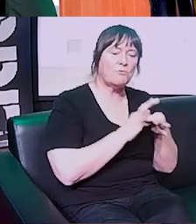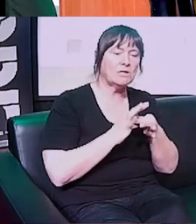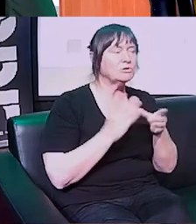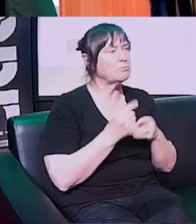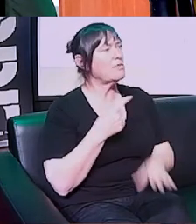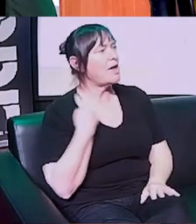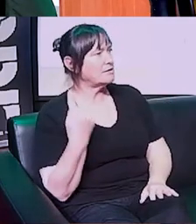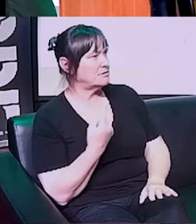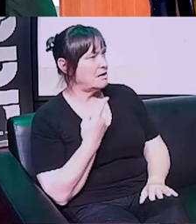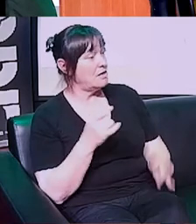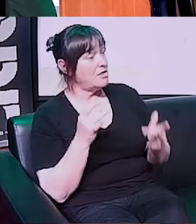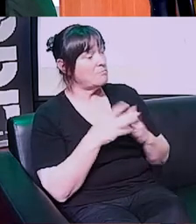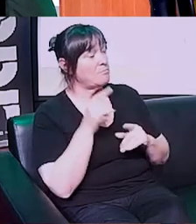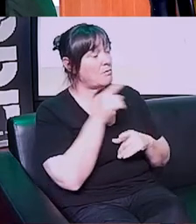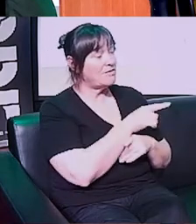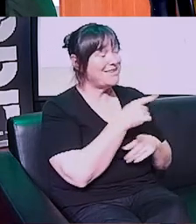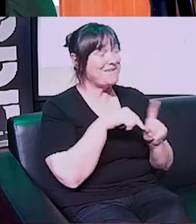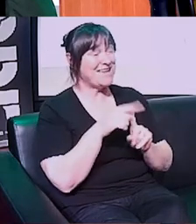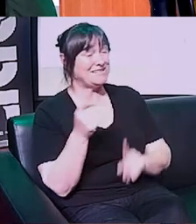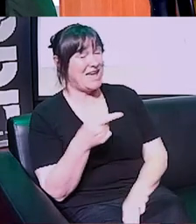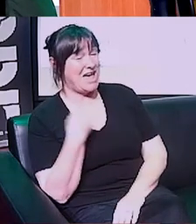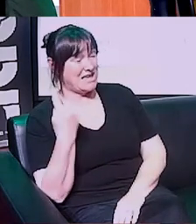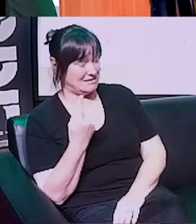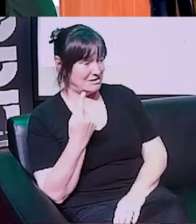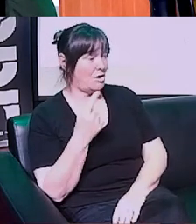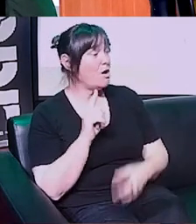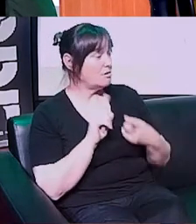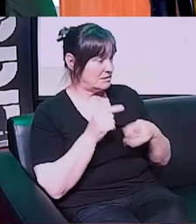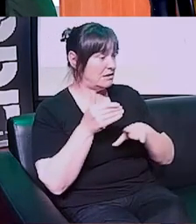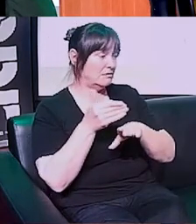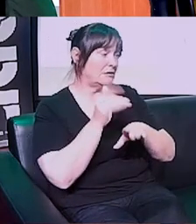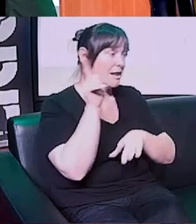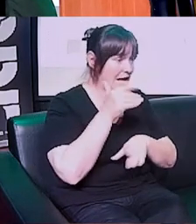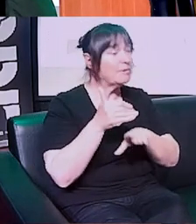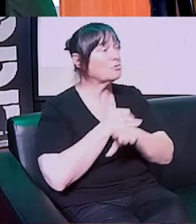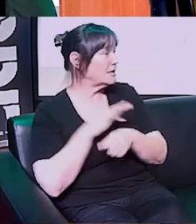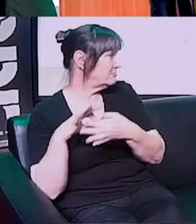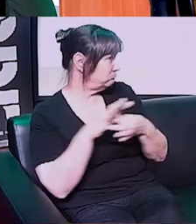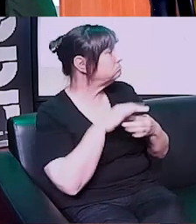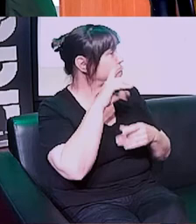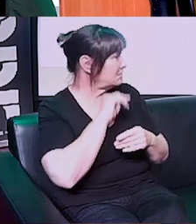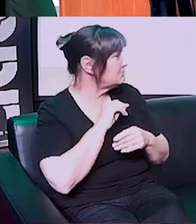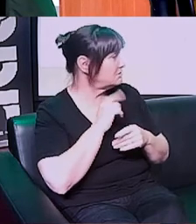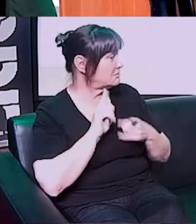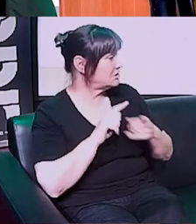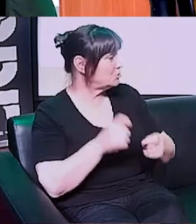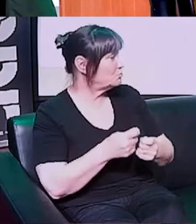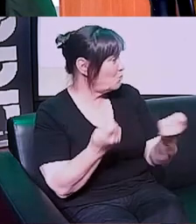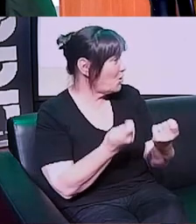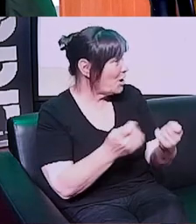for them and for us as well. And so, yeah, get the crystal ball out, man. Let's check